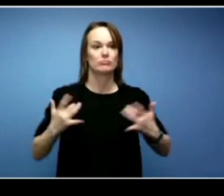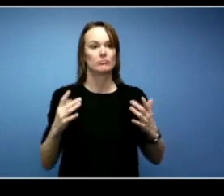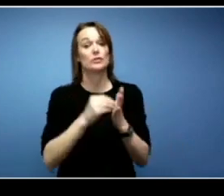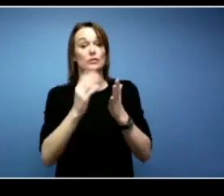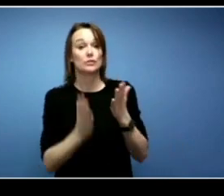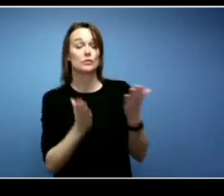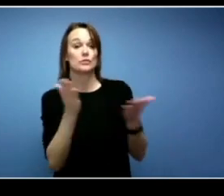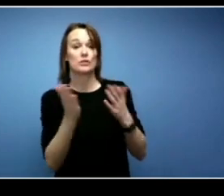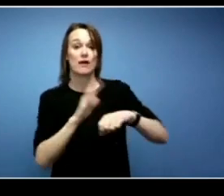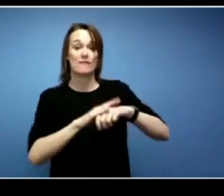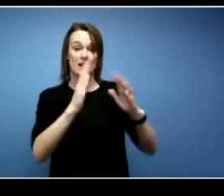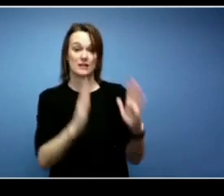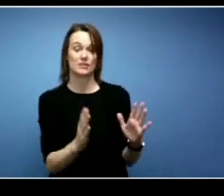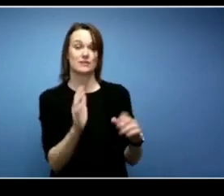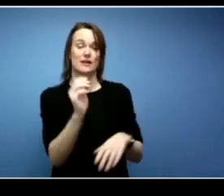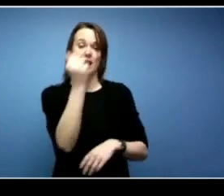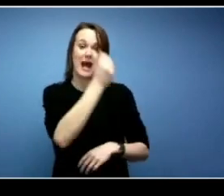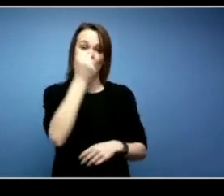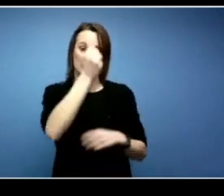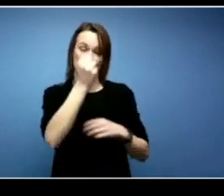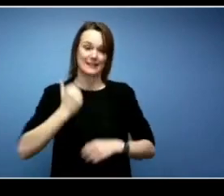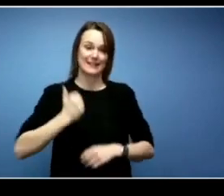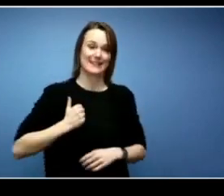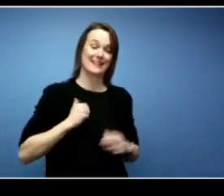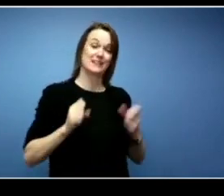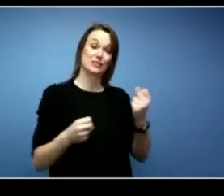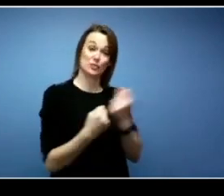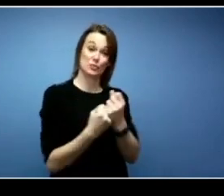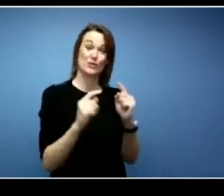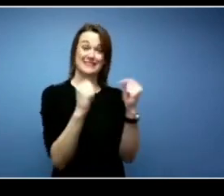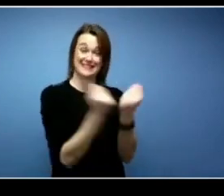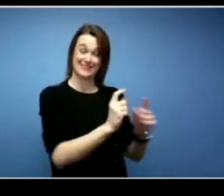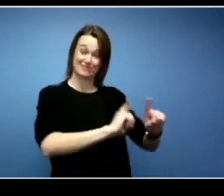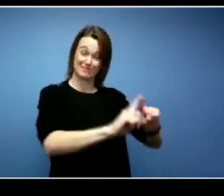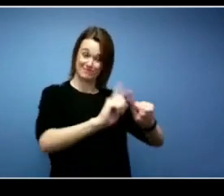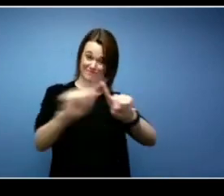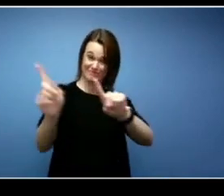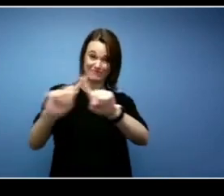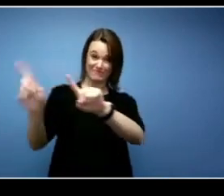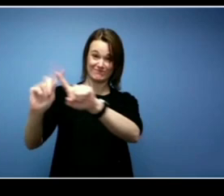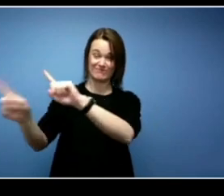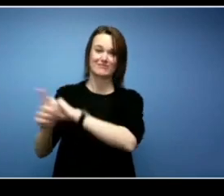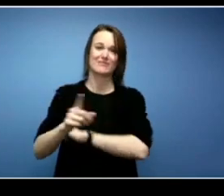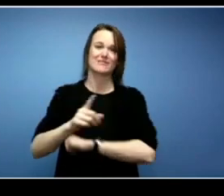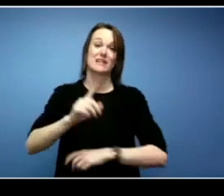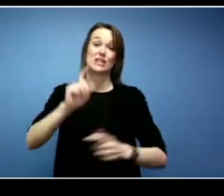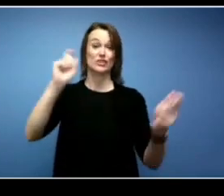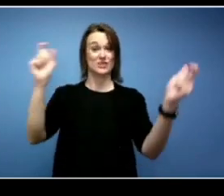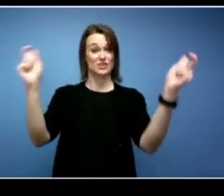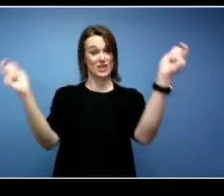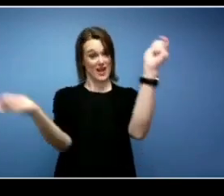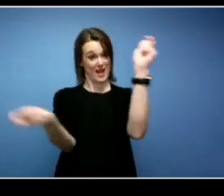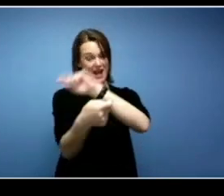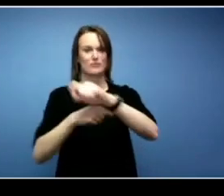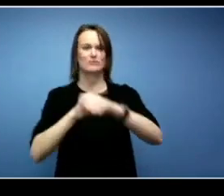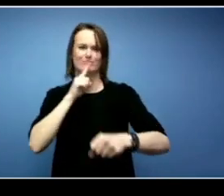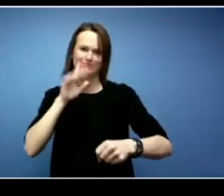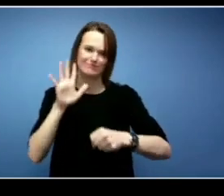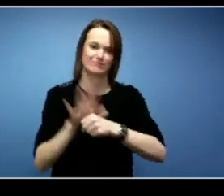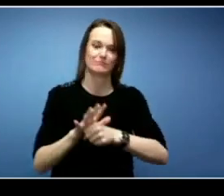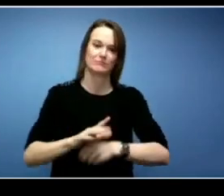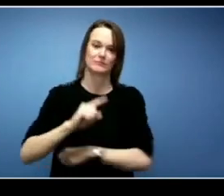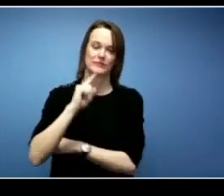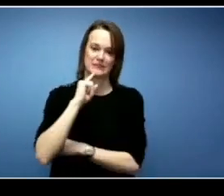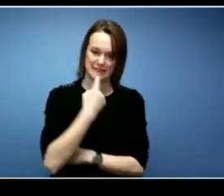African Canadian Supports Team. Please know the commitment to change is real, and we will demonstrate a real seriousness to ensure that